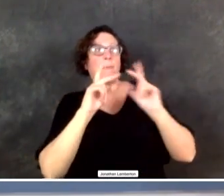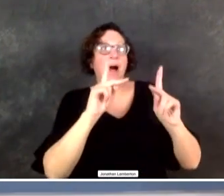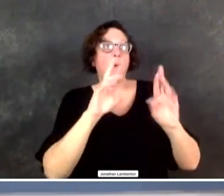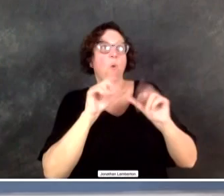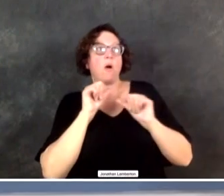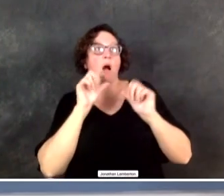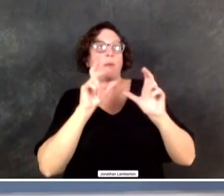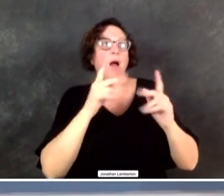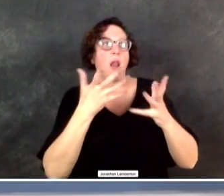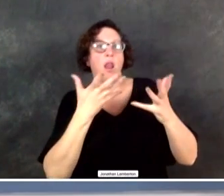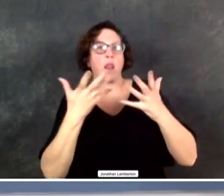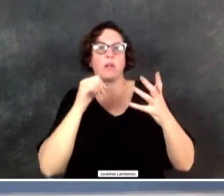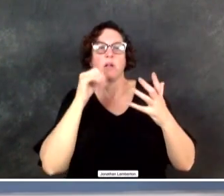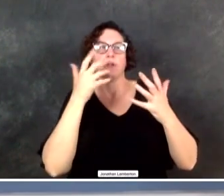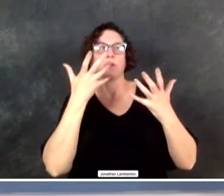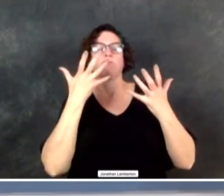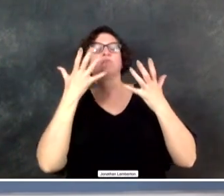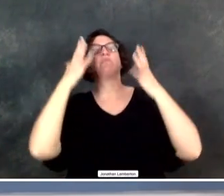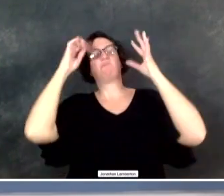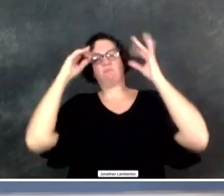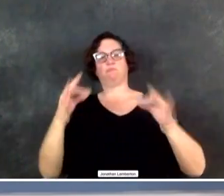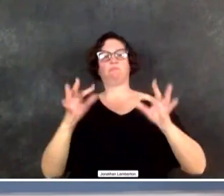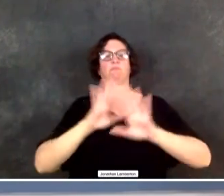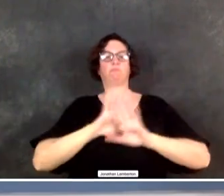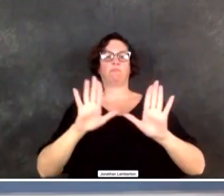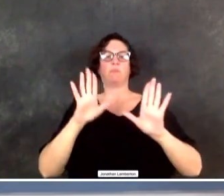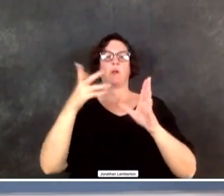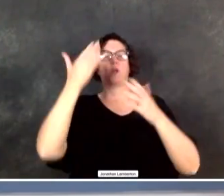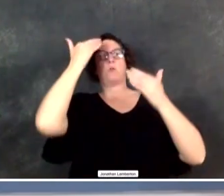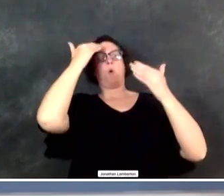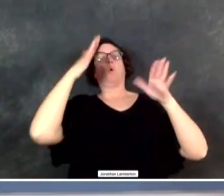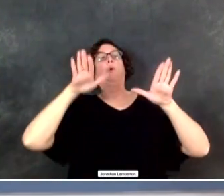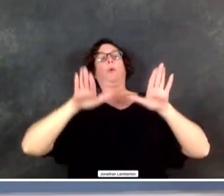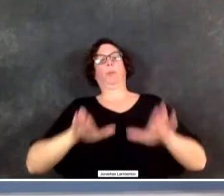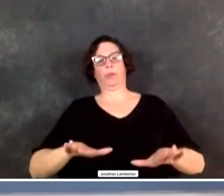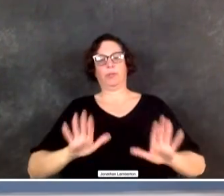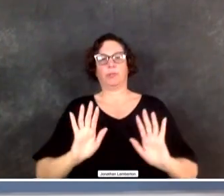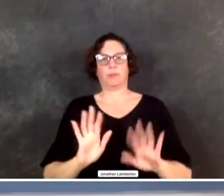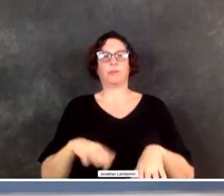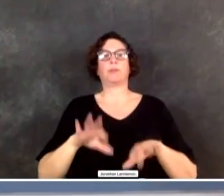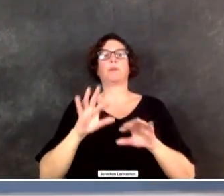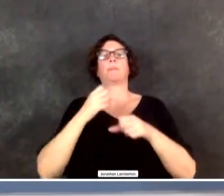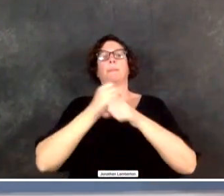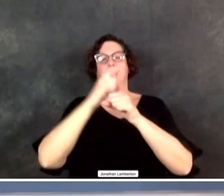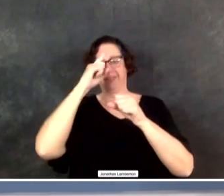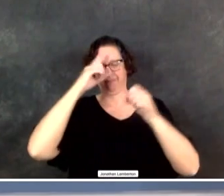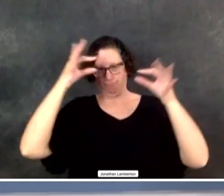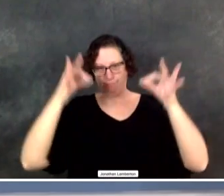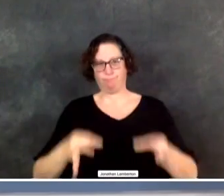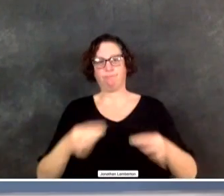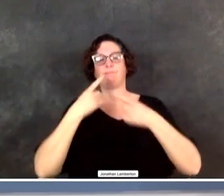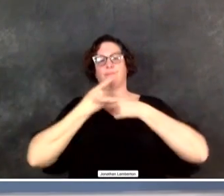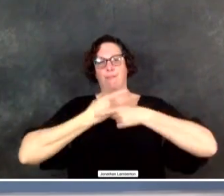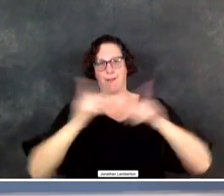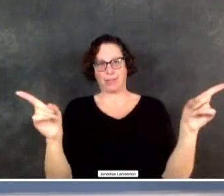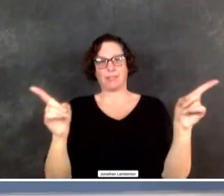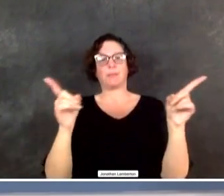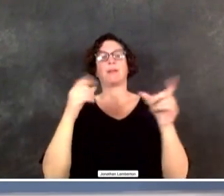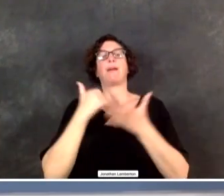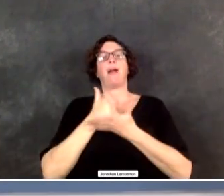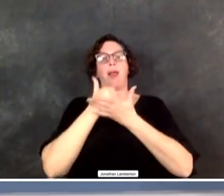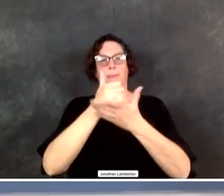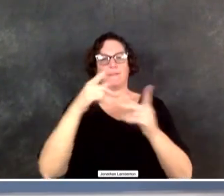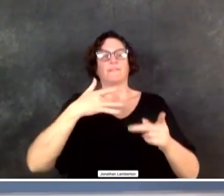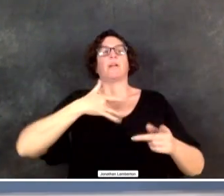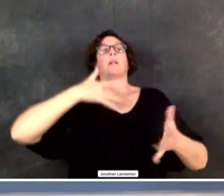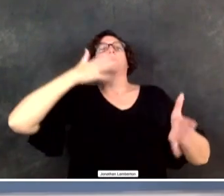important for, and I want to thank the mayor for making this decision and us putting that decision out there.